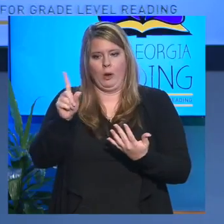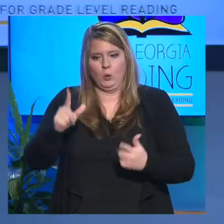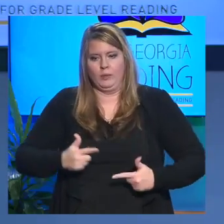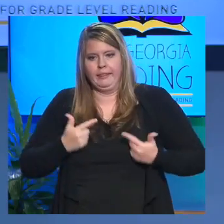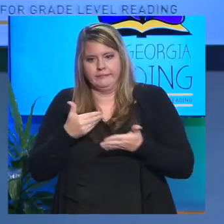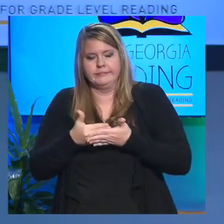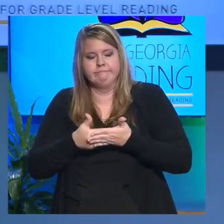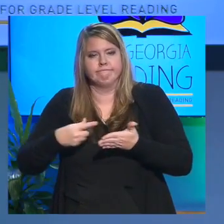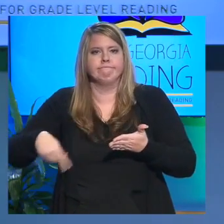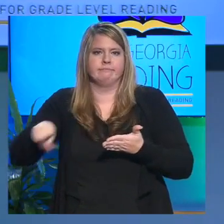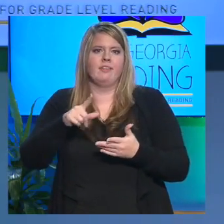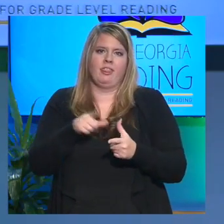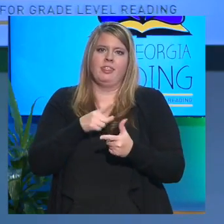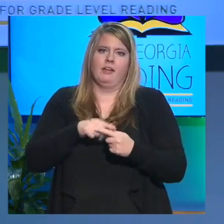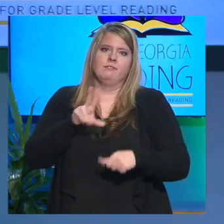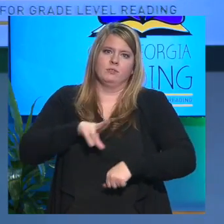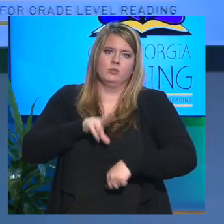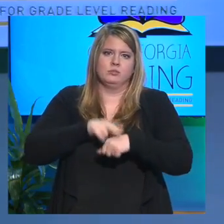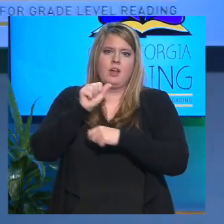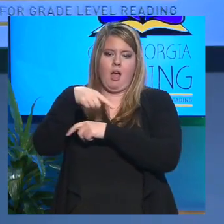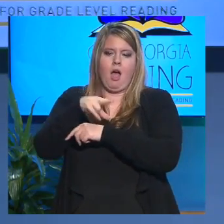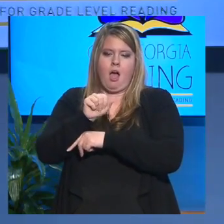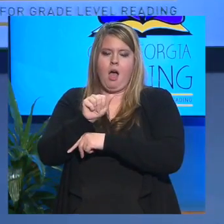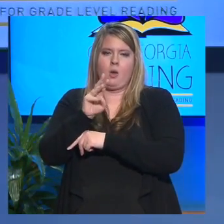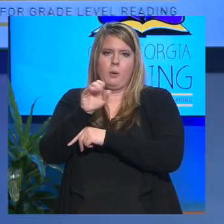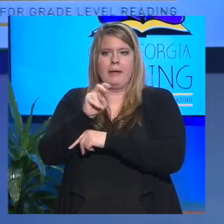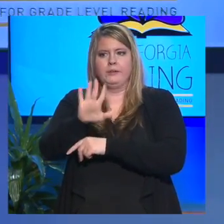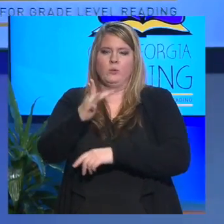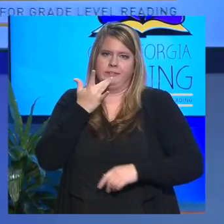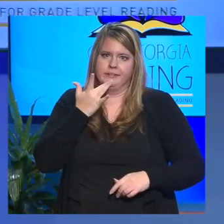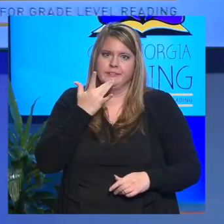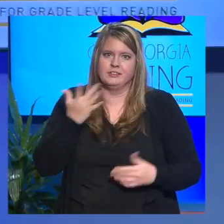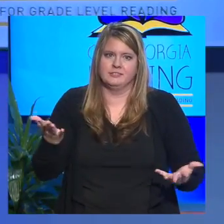When I was in the library, the last thing my sister said to me,